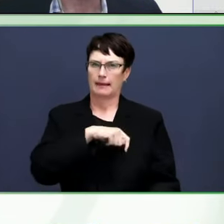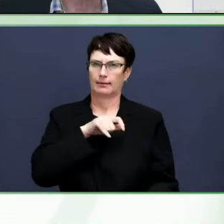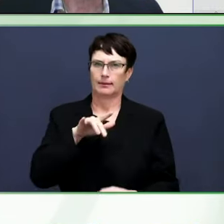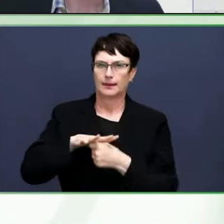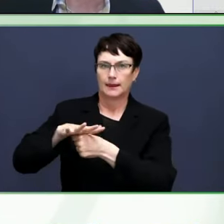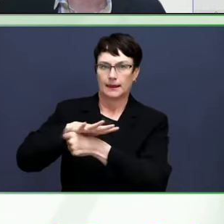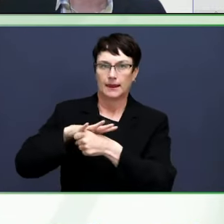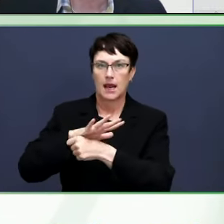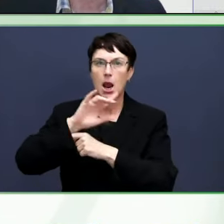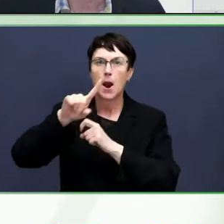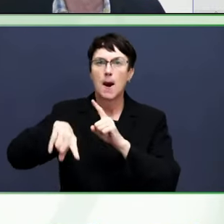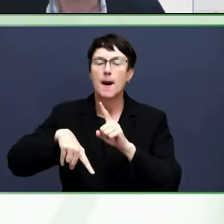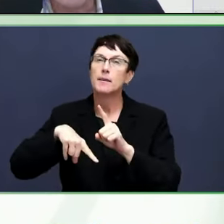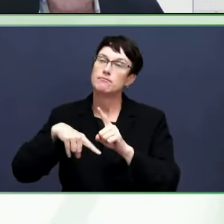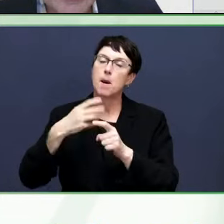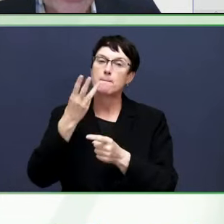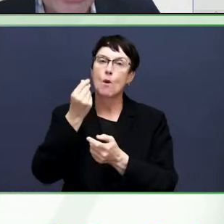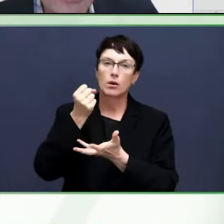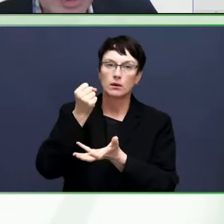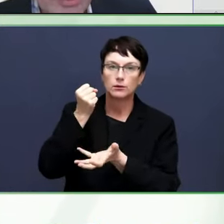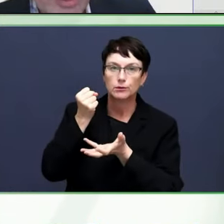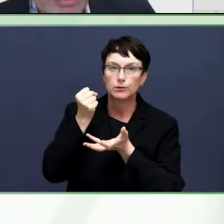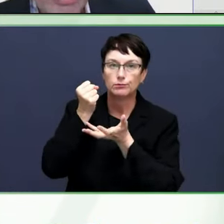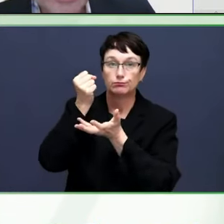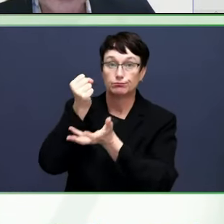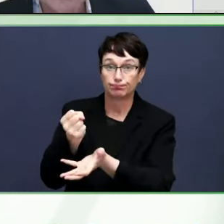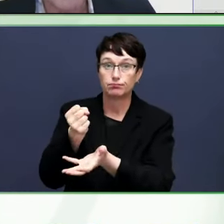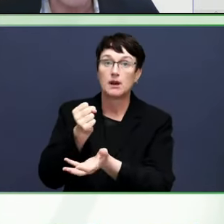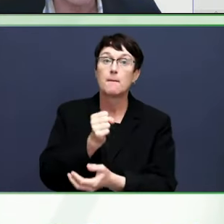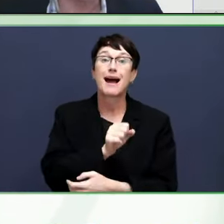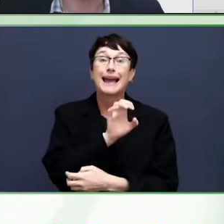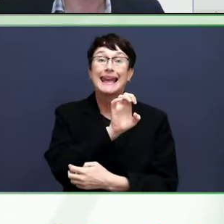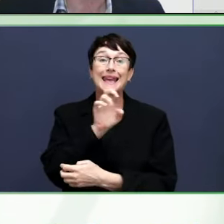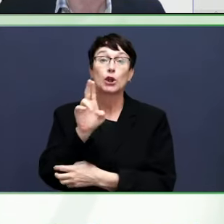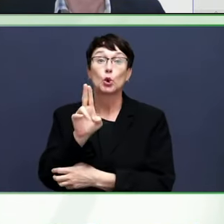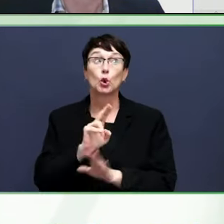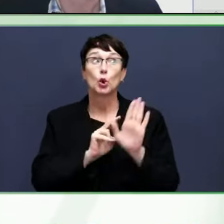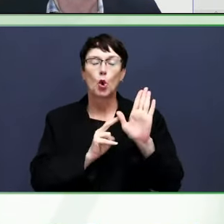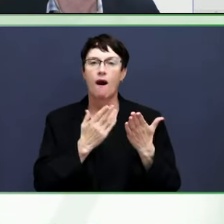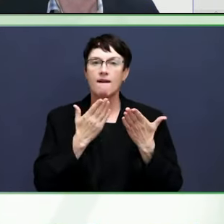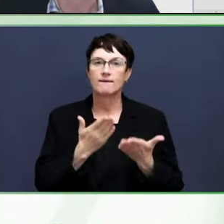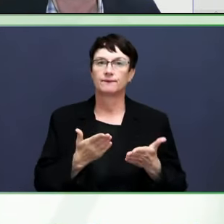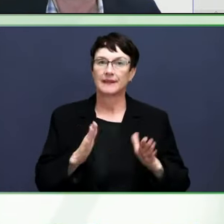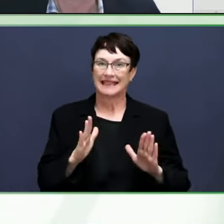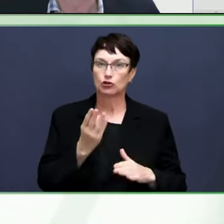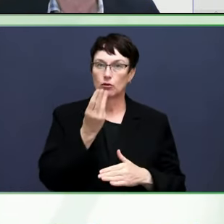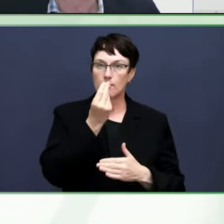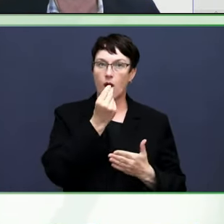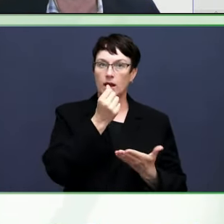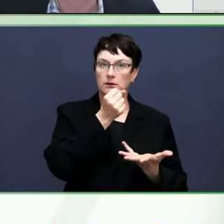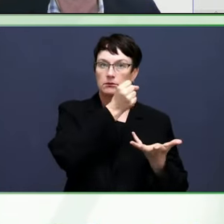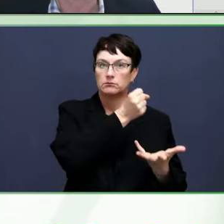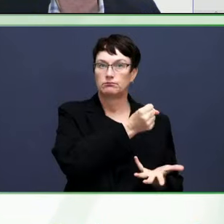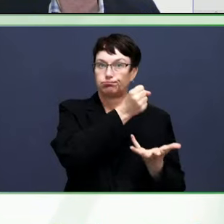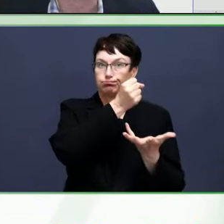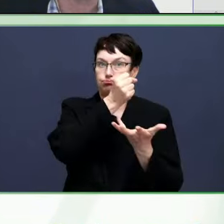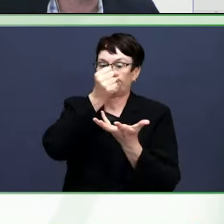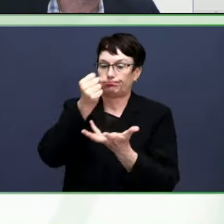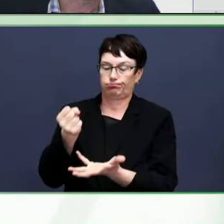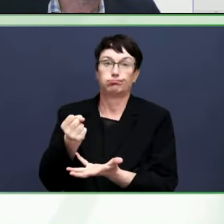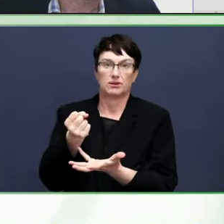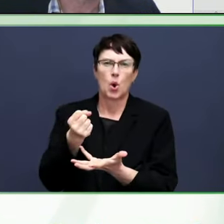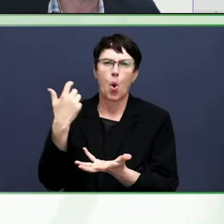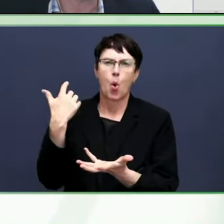has put 671 million euros among the regions that are the